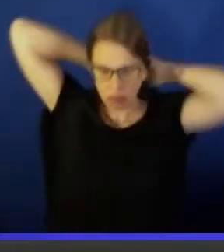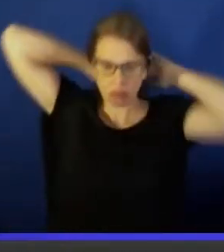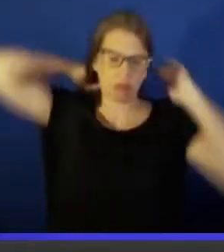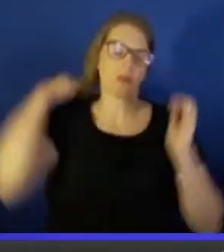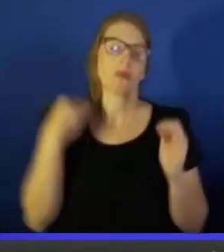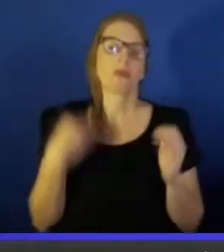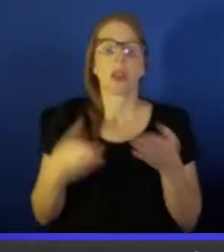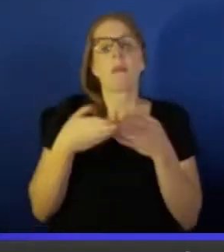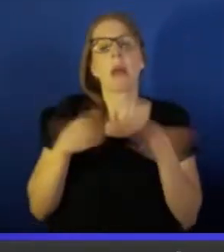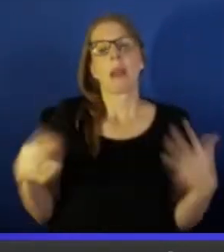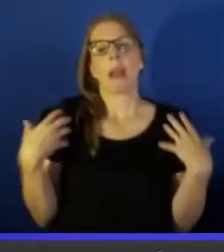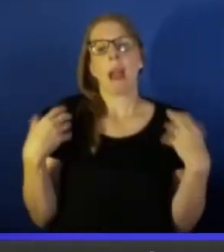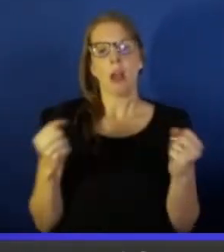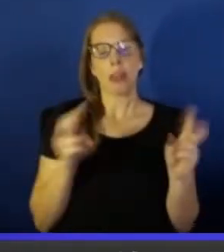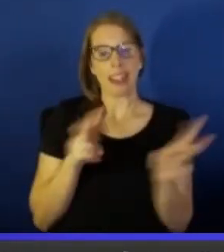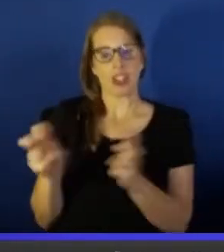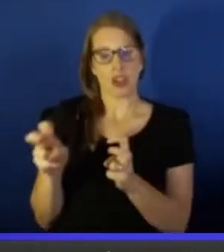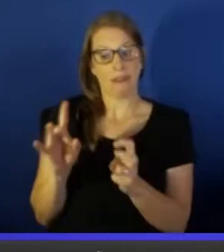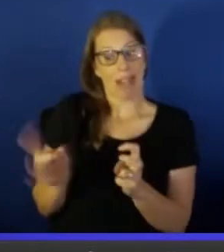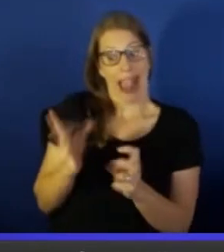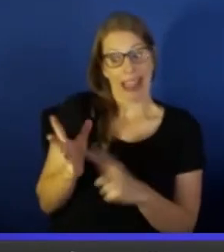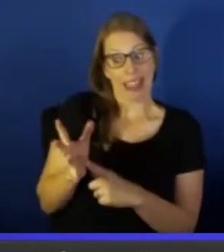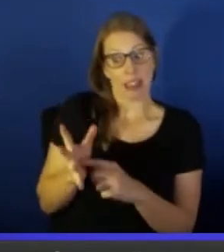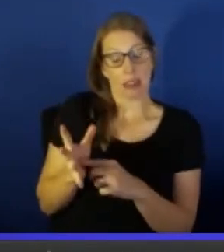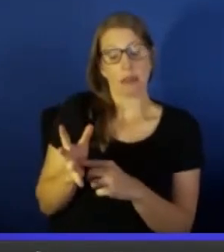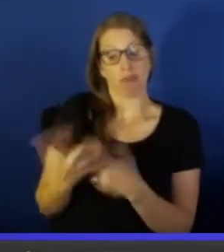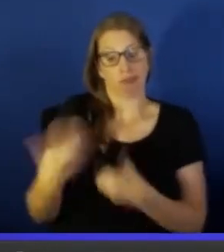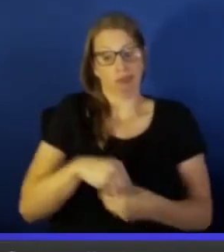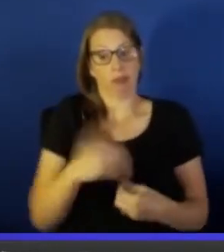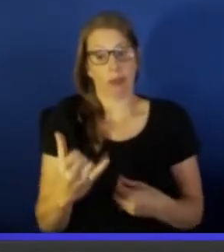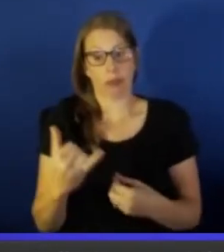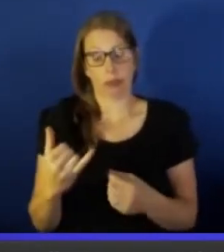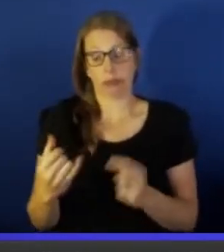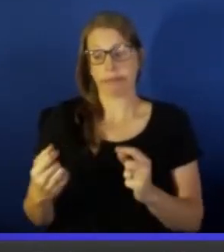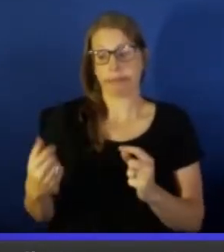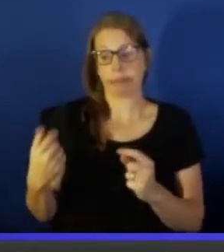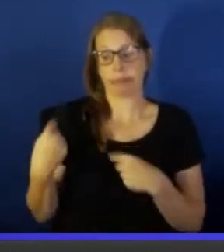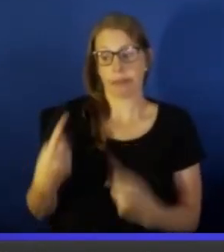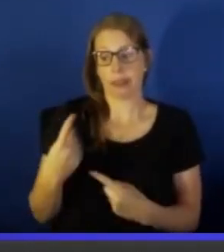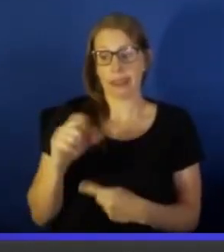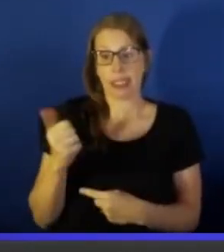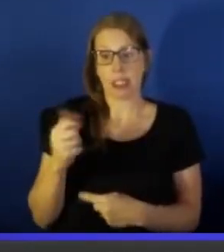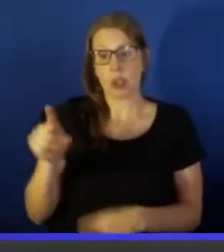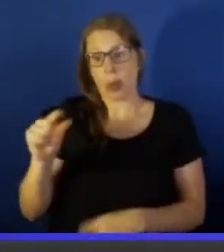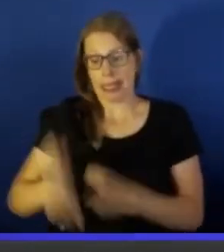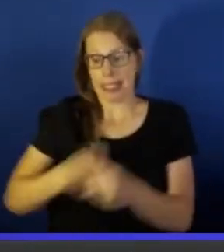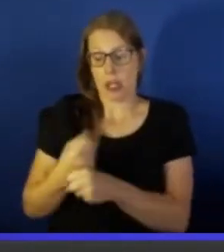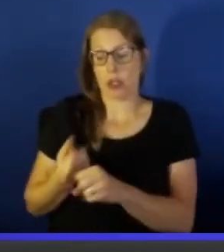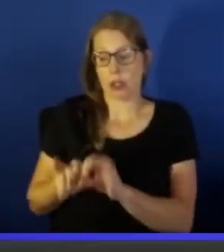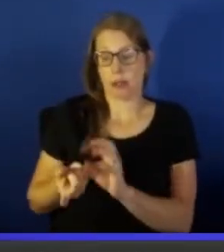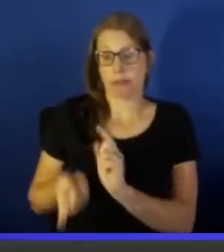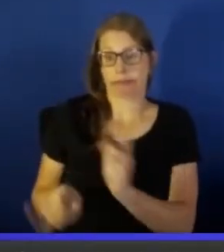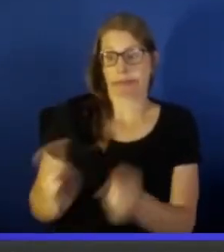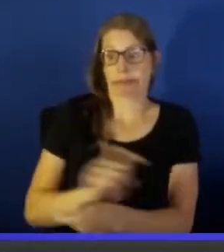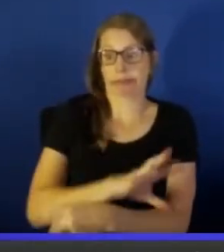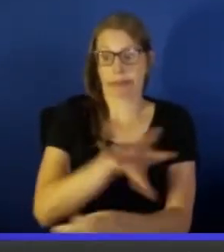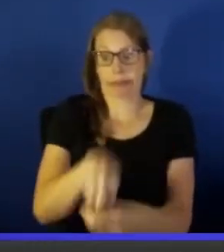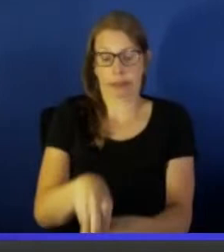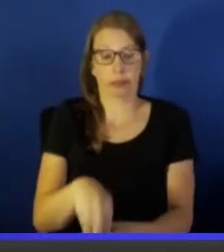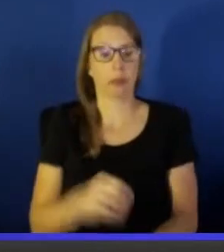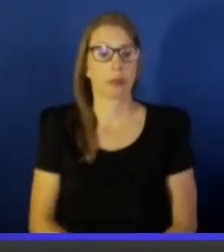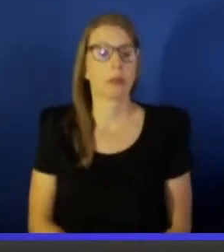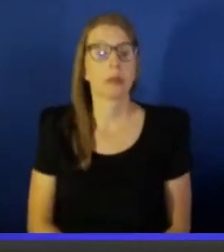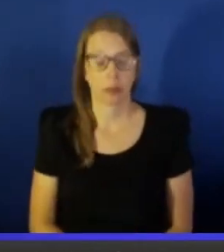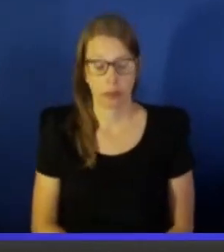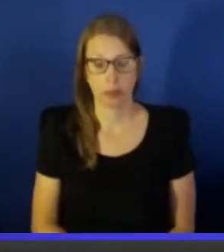as a public health issue has really shifted between the last 10 to 20 years, and thankfully it is in Kansas City as well, where we really think